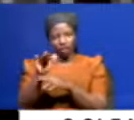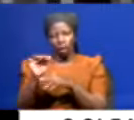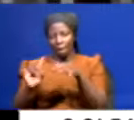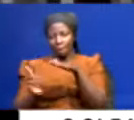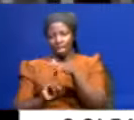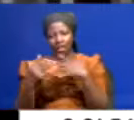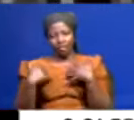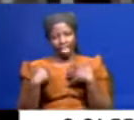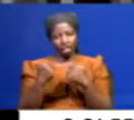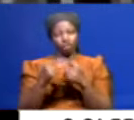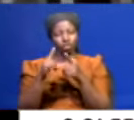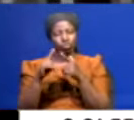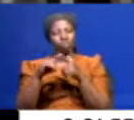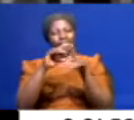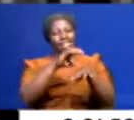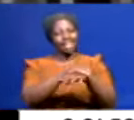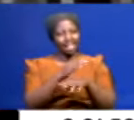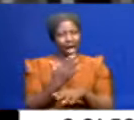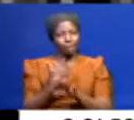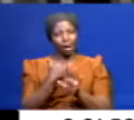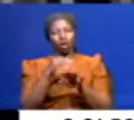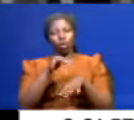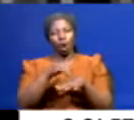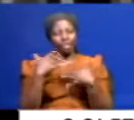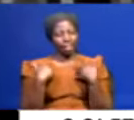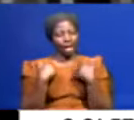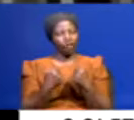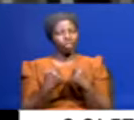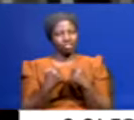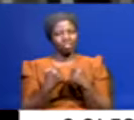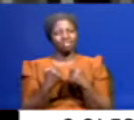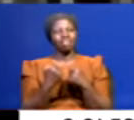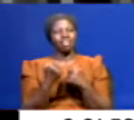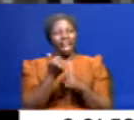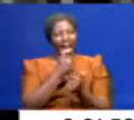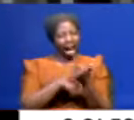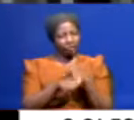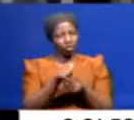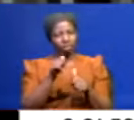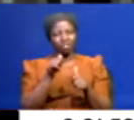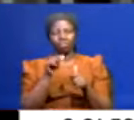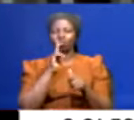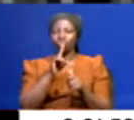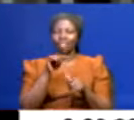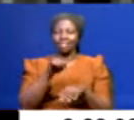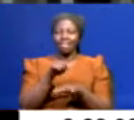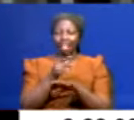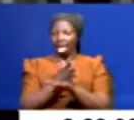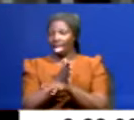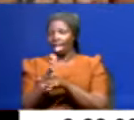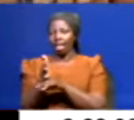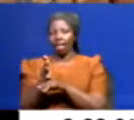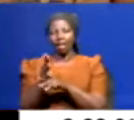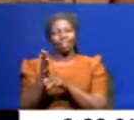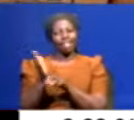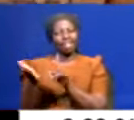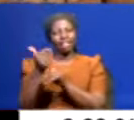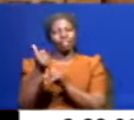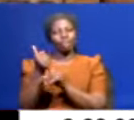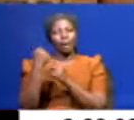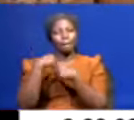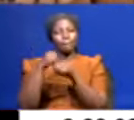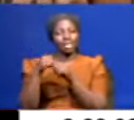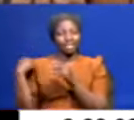Health to claw back on the health function, thus derailing the gains made since 2013.